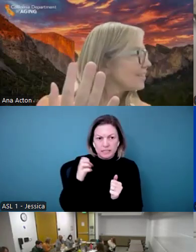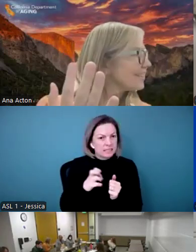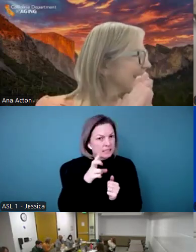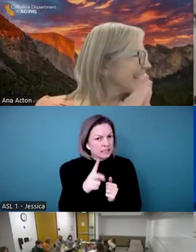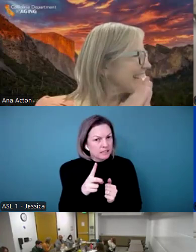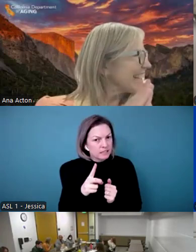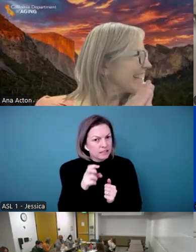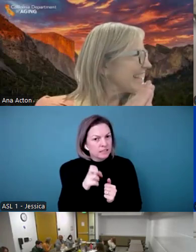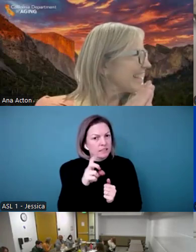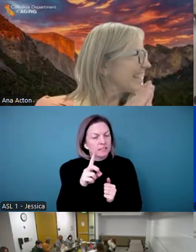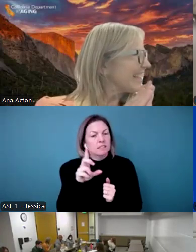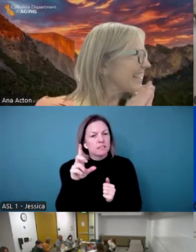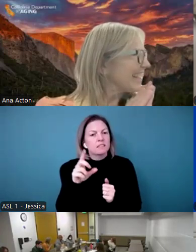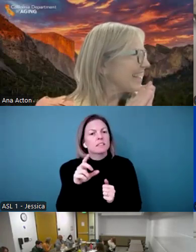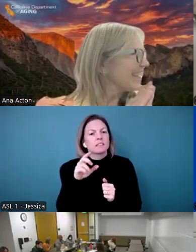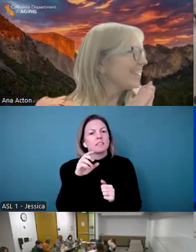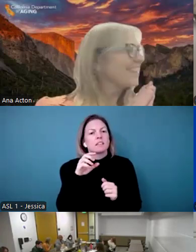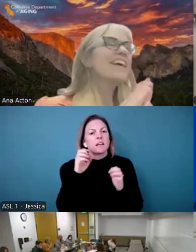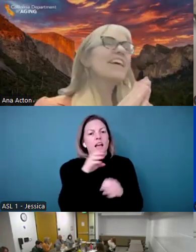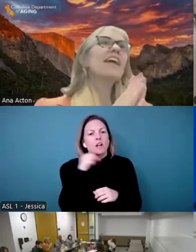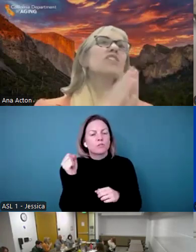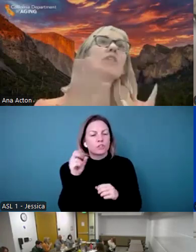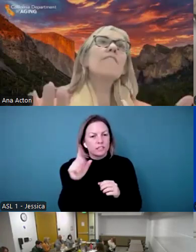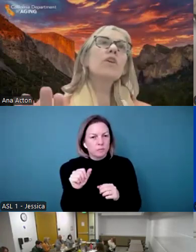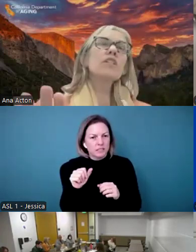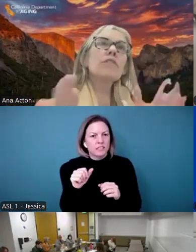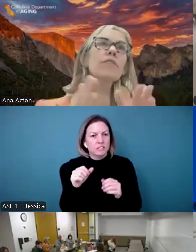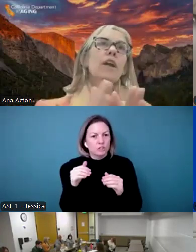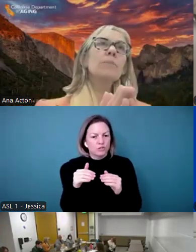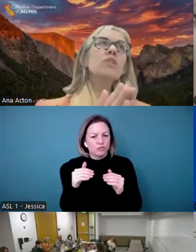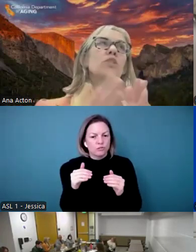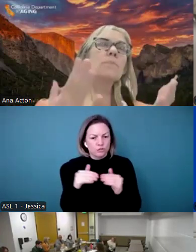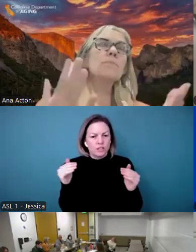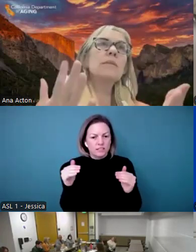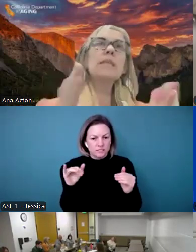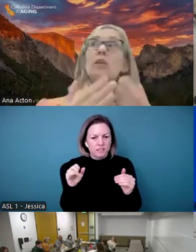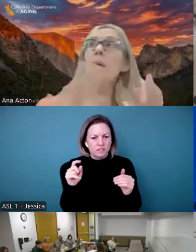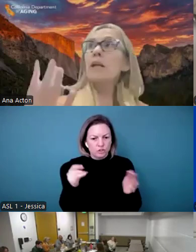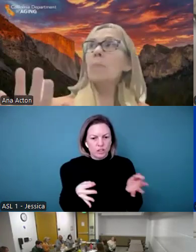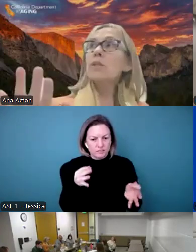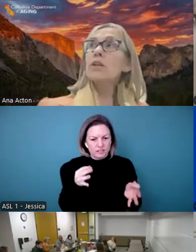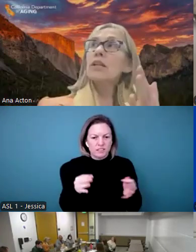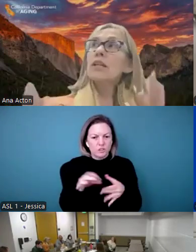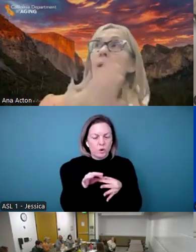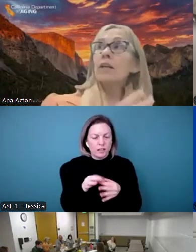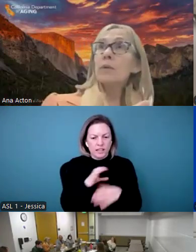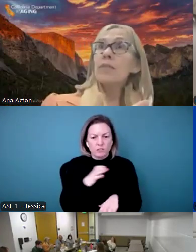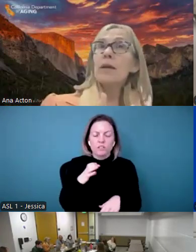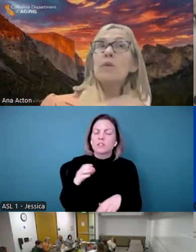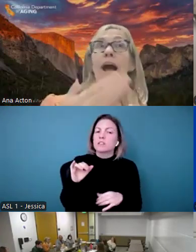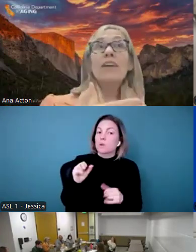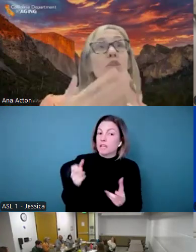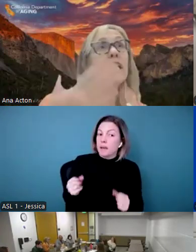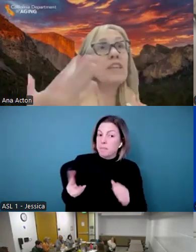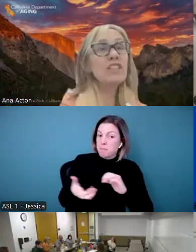EDJCC, Elder and Disability Justice Coordinating Council. Yeah, so they focus on fraud and abuse. So it just seems like there might be an opportunity to partner with